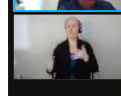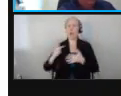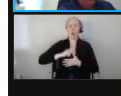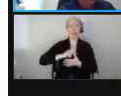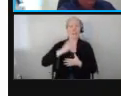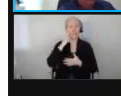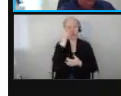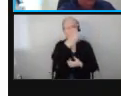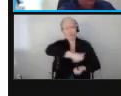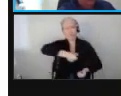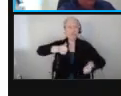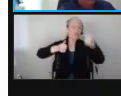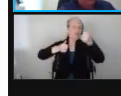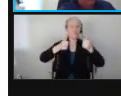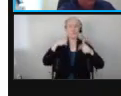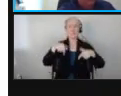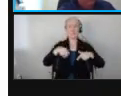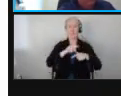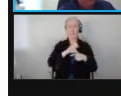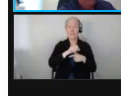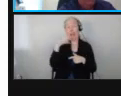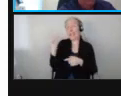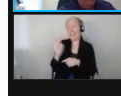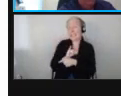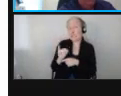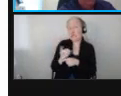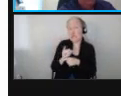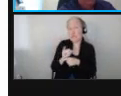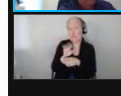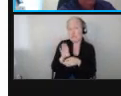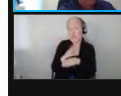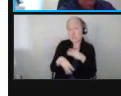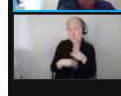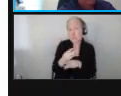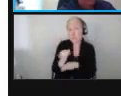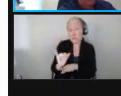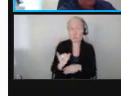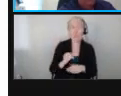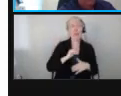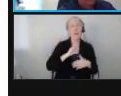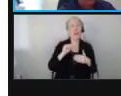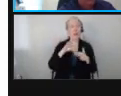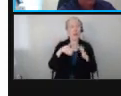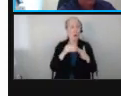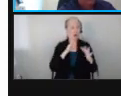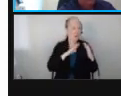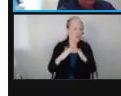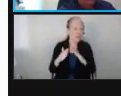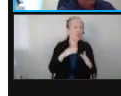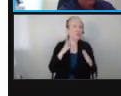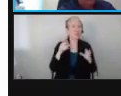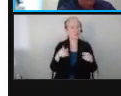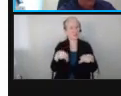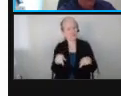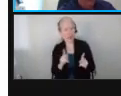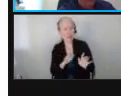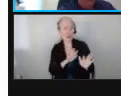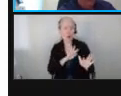leadership of the agency and industry. And all these communications and pathways and collaborations should